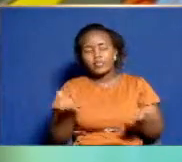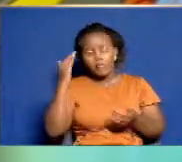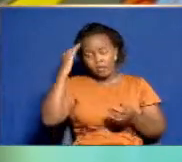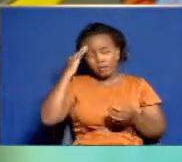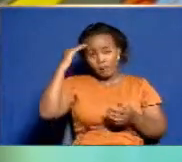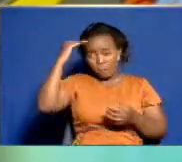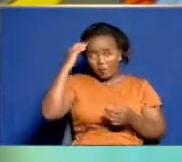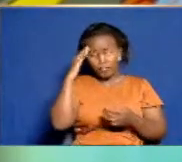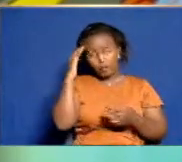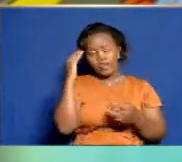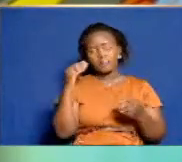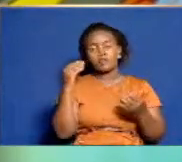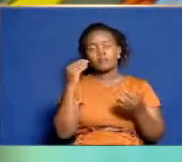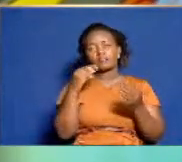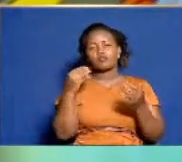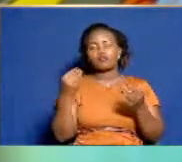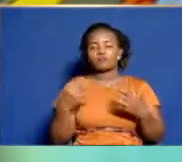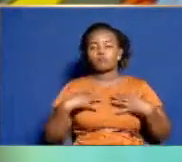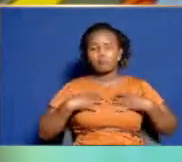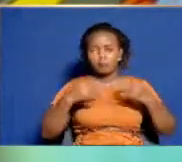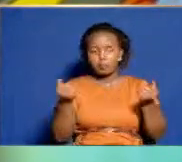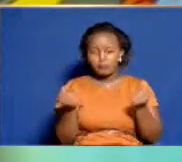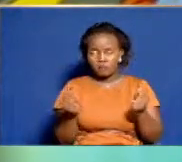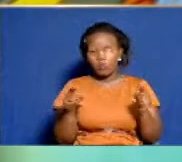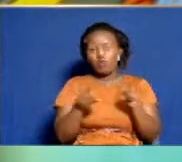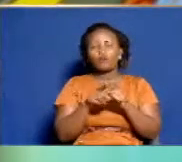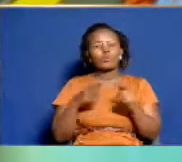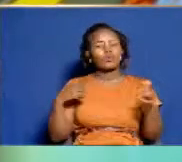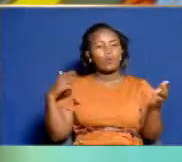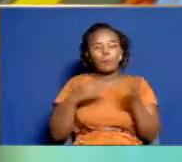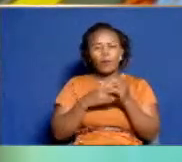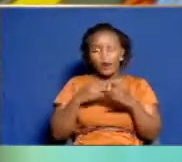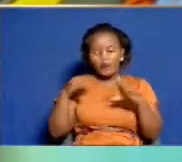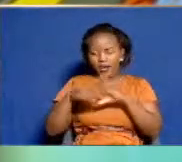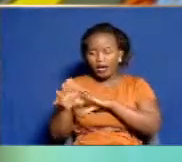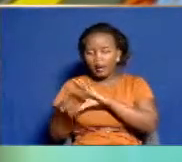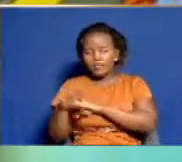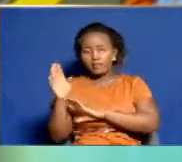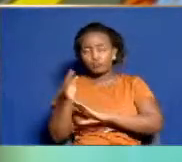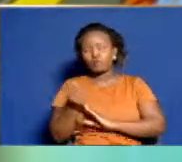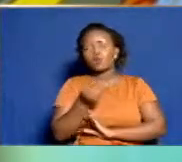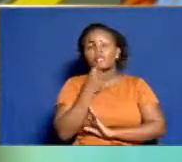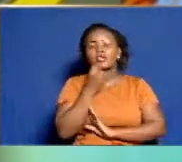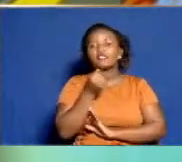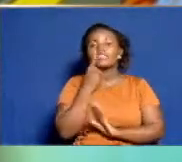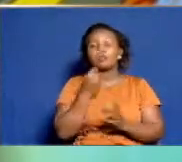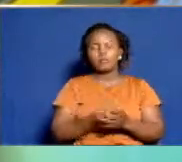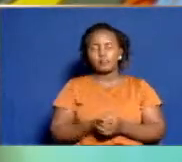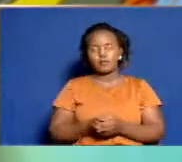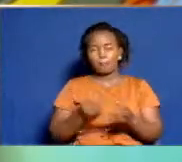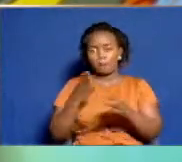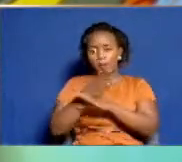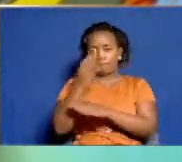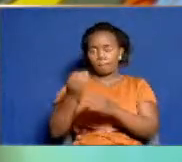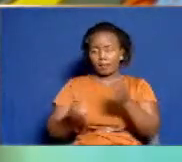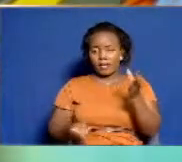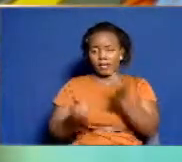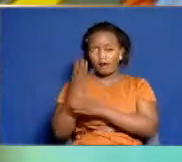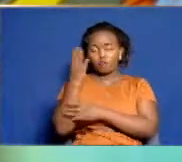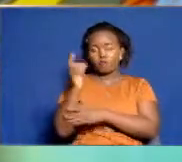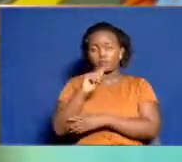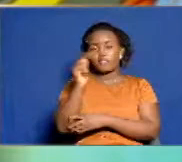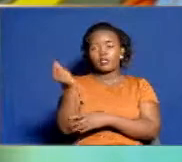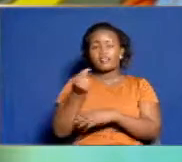the gaps that have derailed access to quality treatment. Speaking during the launch of the Kenya Medical Health Action Plan